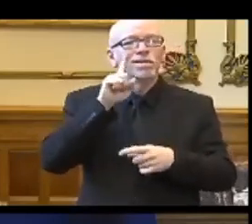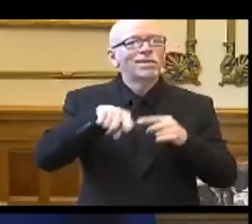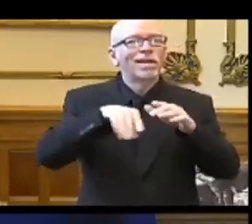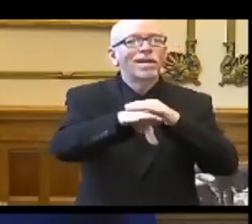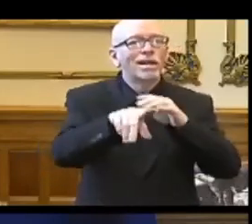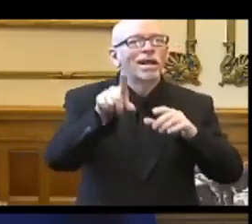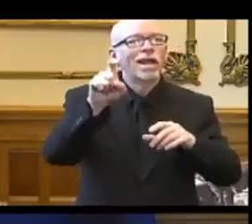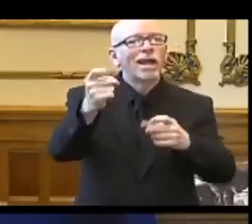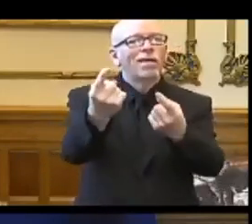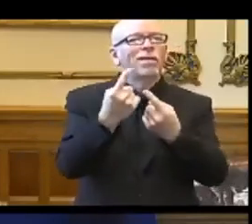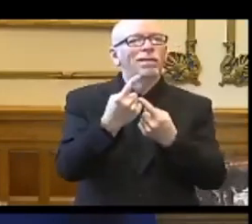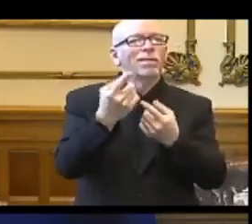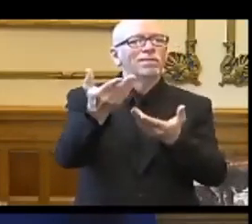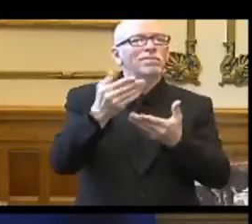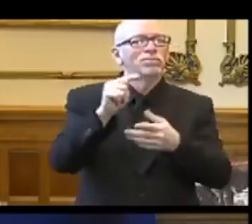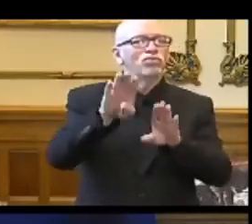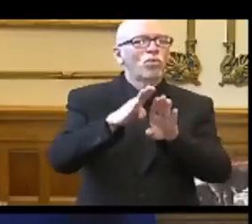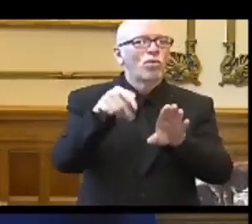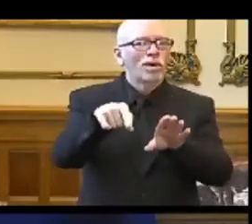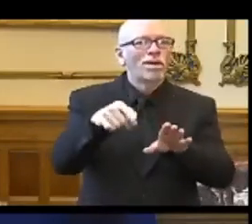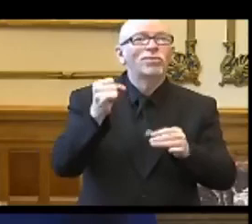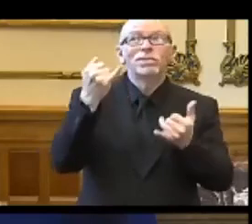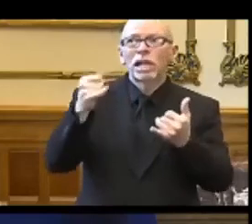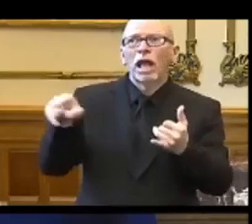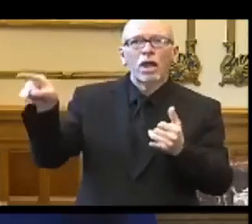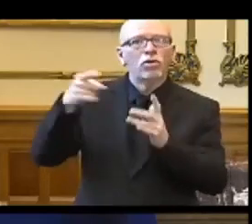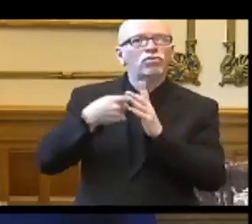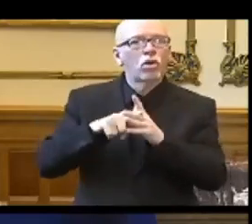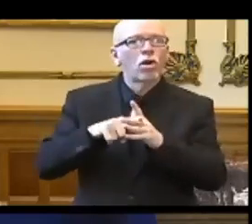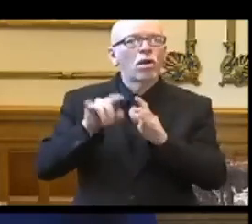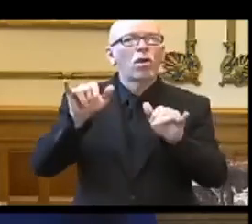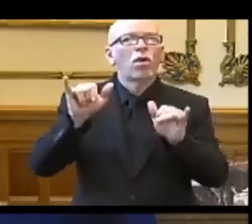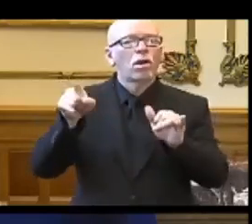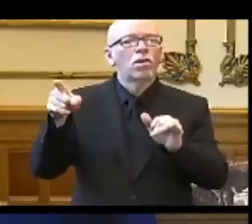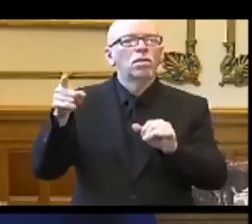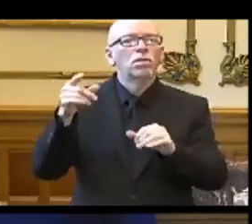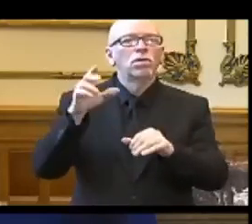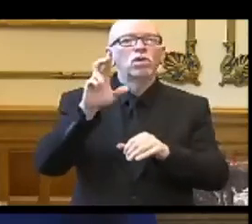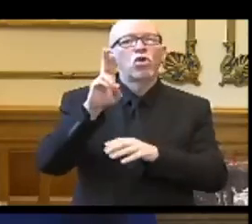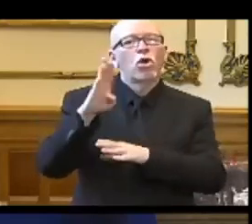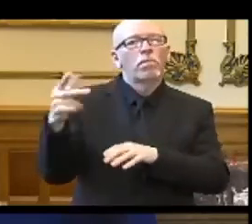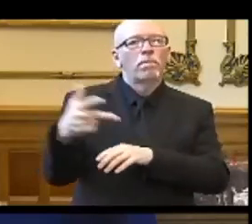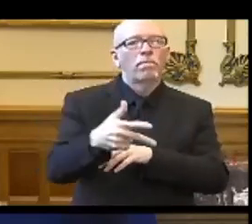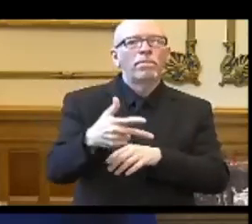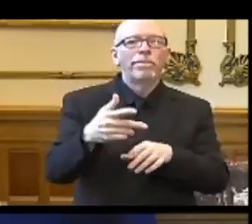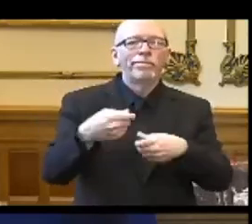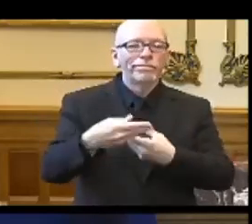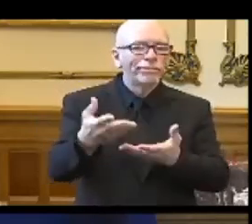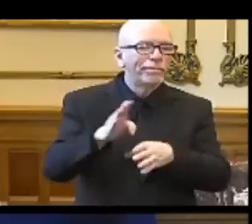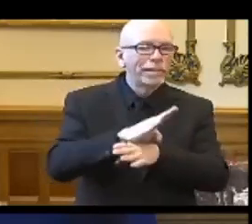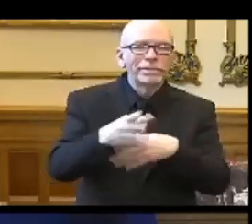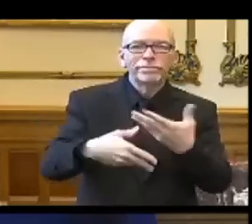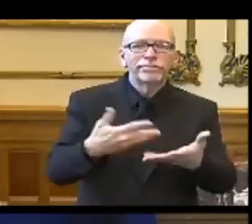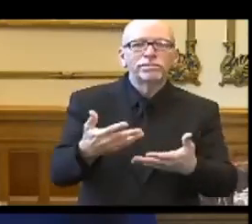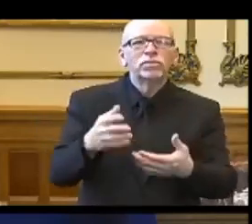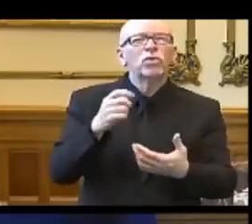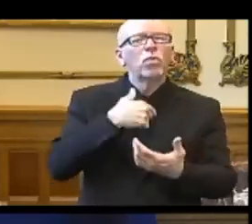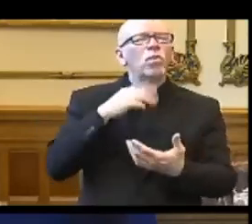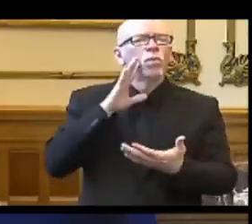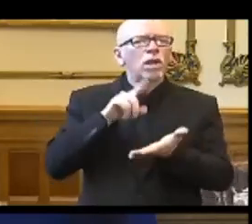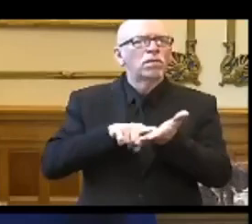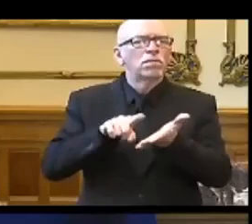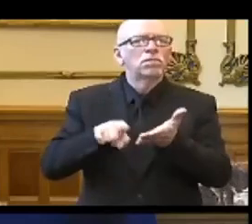are just getting to that point of curbside retail business being open. And so we'll look